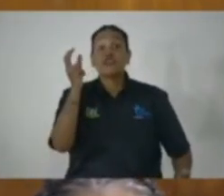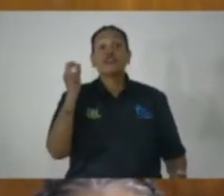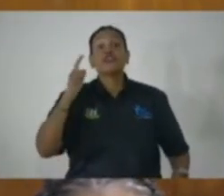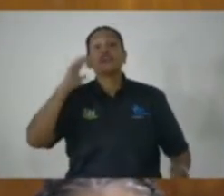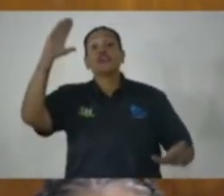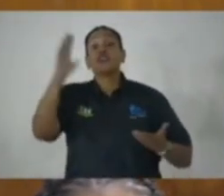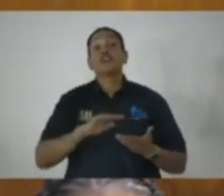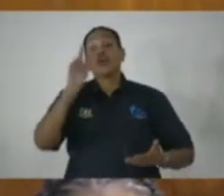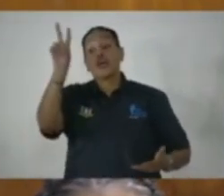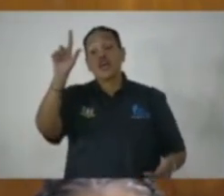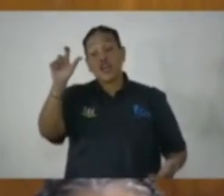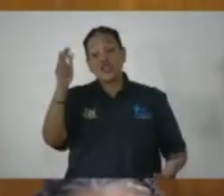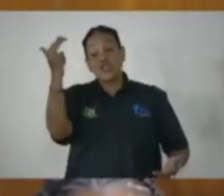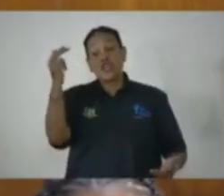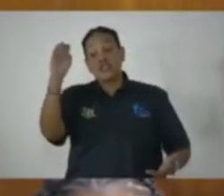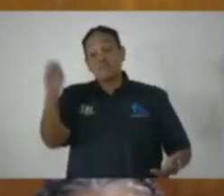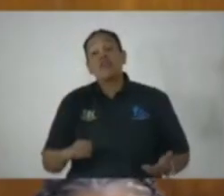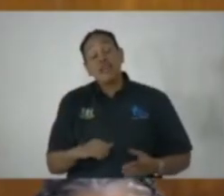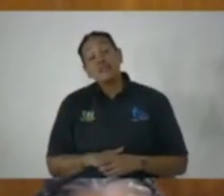to 113%.